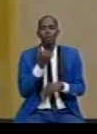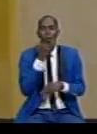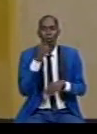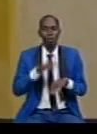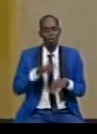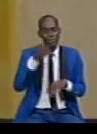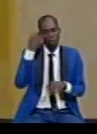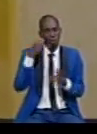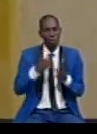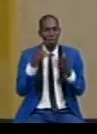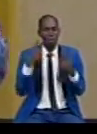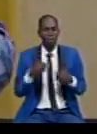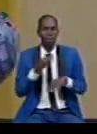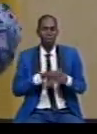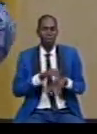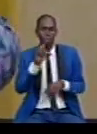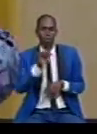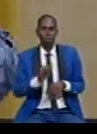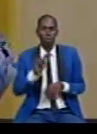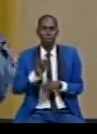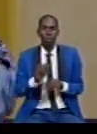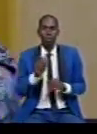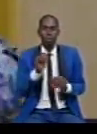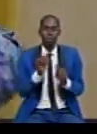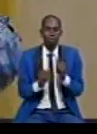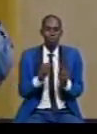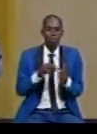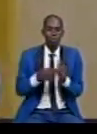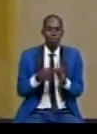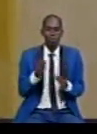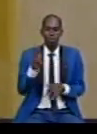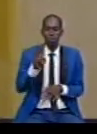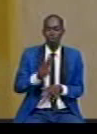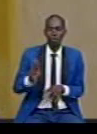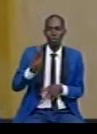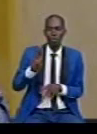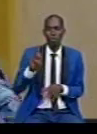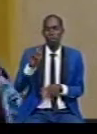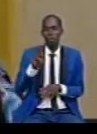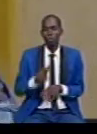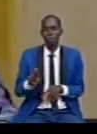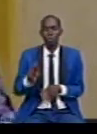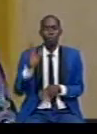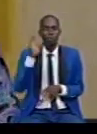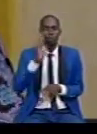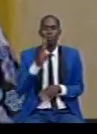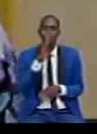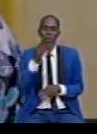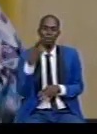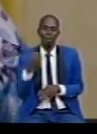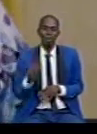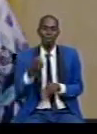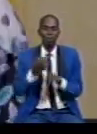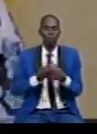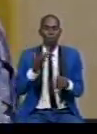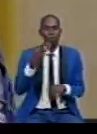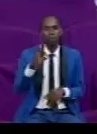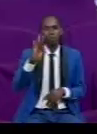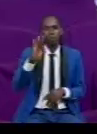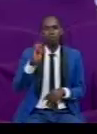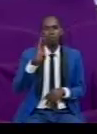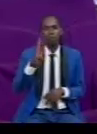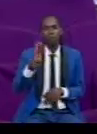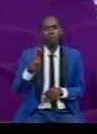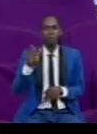on Tuesday. That week, on Thursday, will be the commence of February GCK edition. Praise the name of the